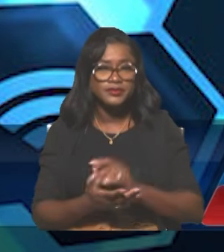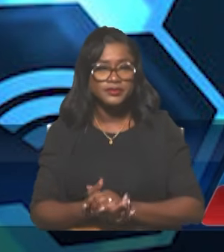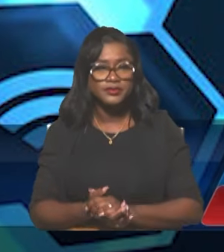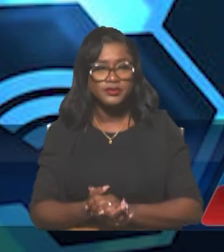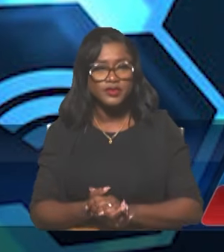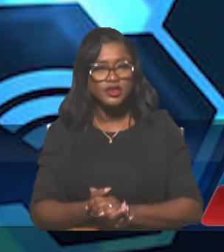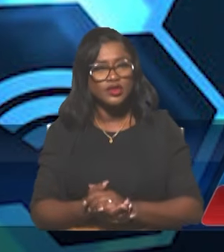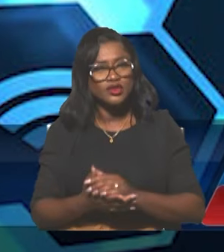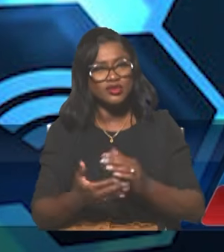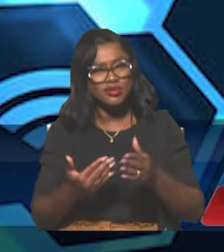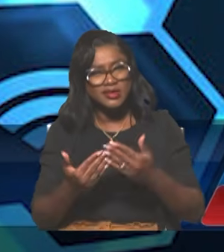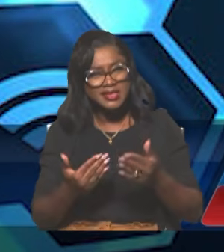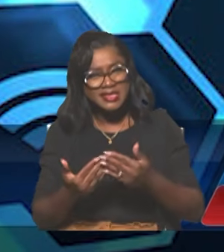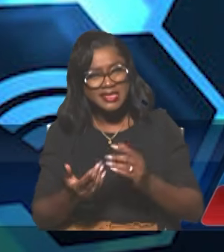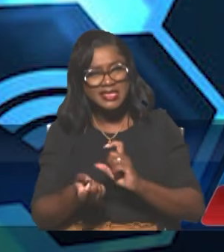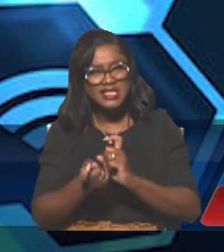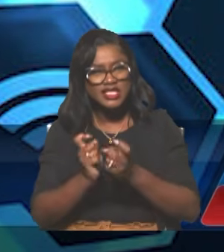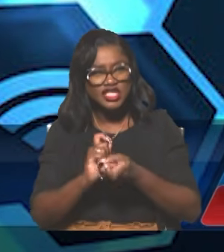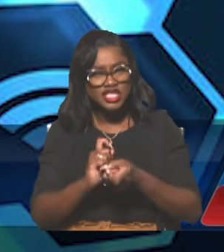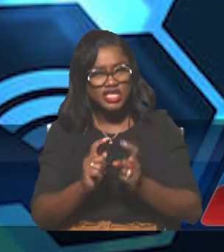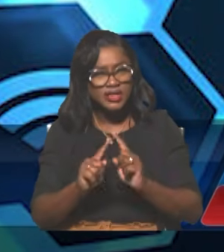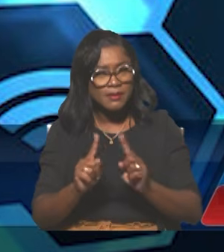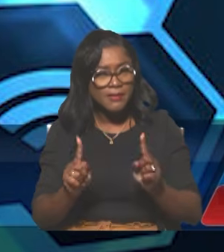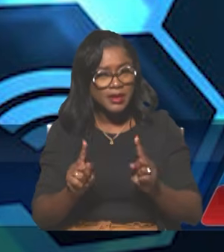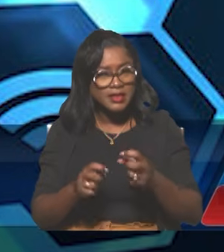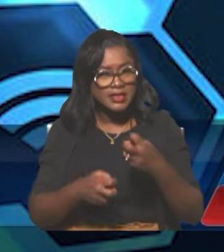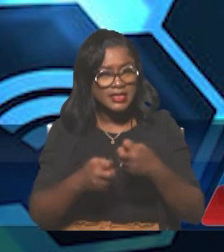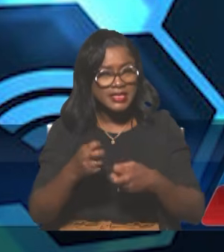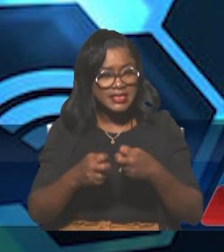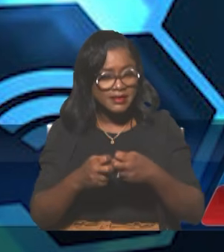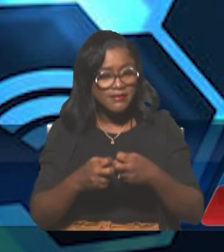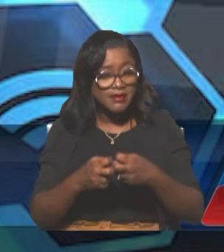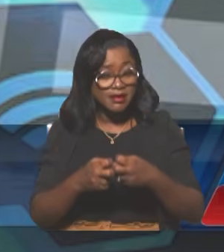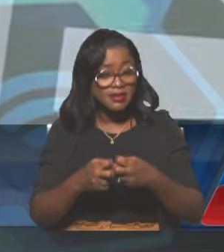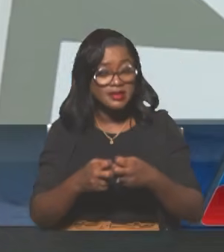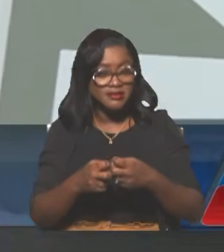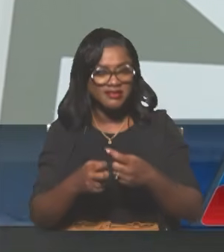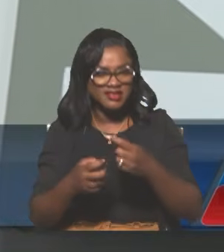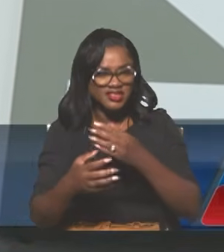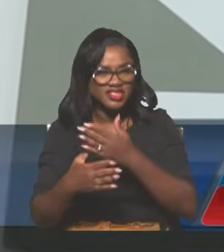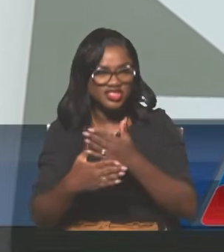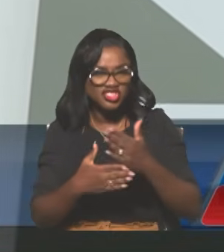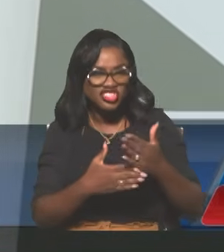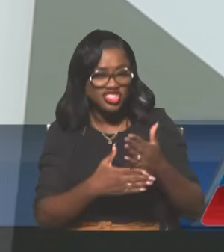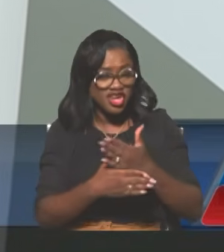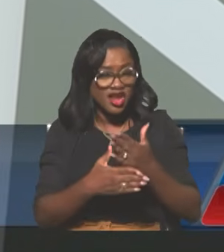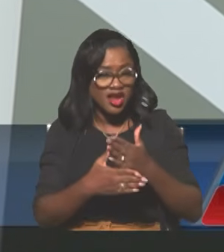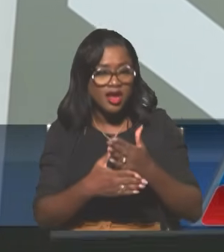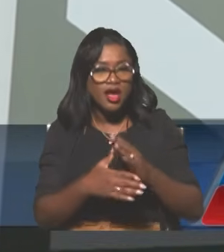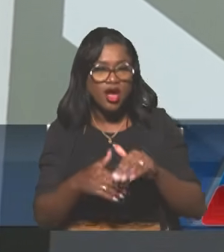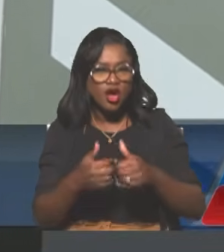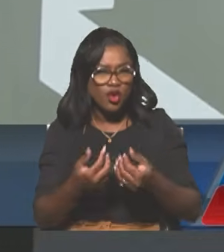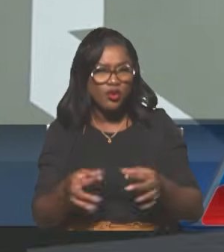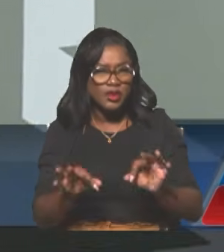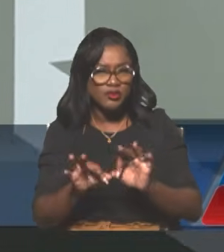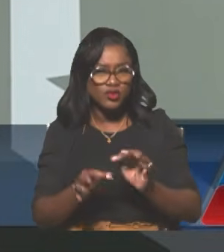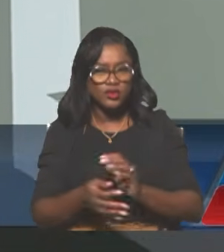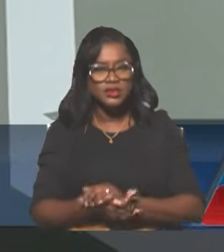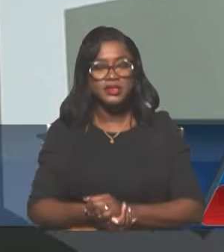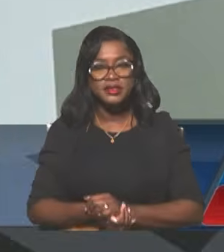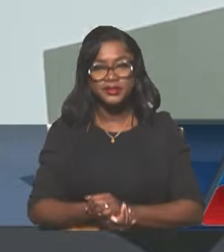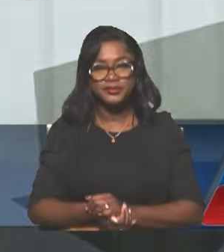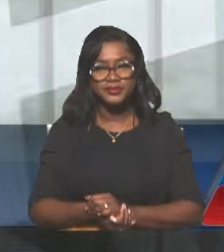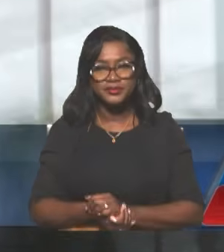pretty easy to make that switch, but it was a bit difficult to sell the switch though. She even shared how KTS assists students